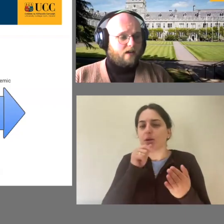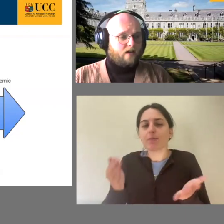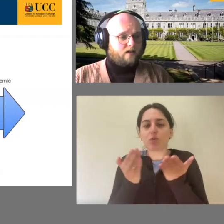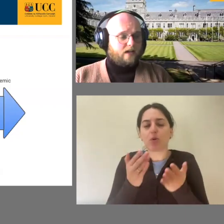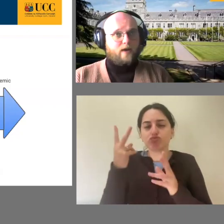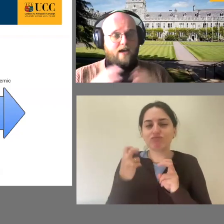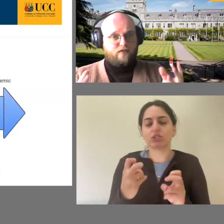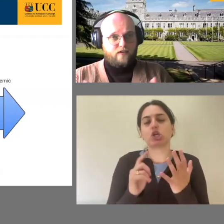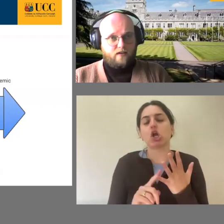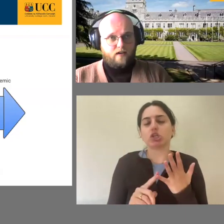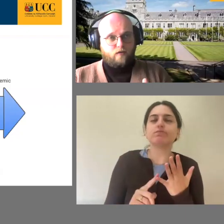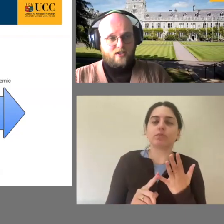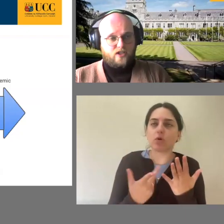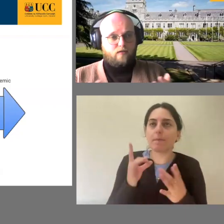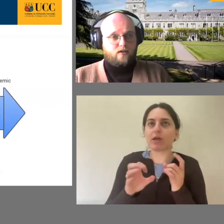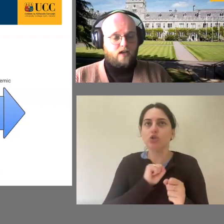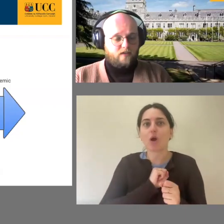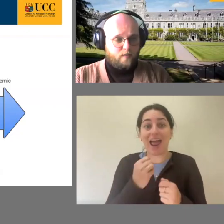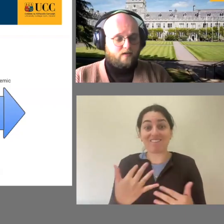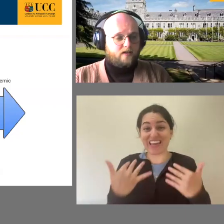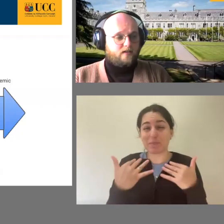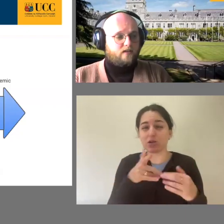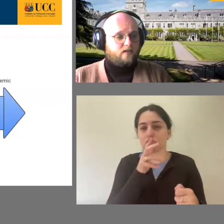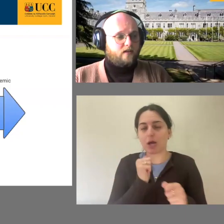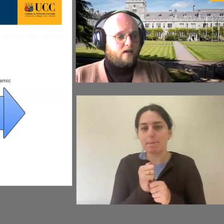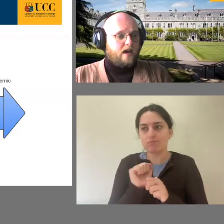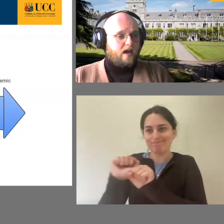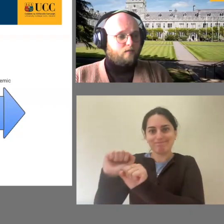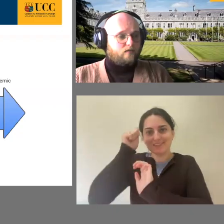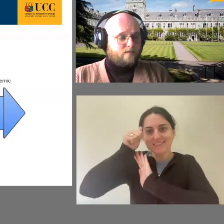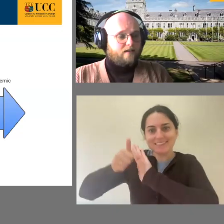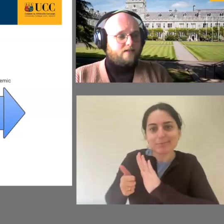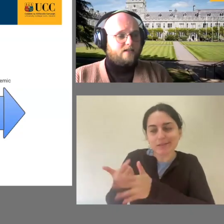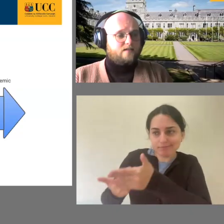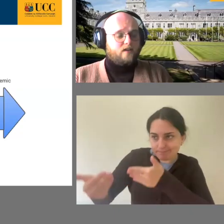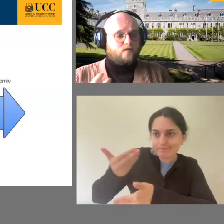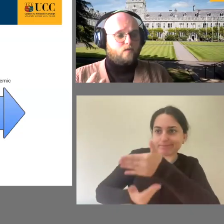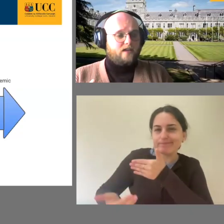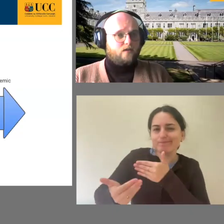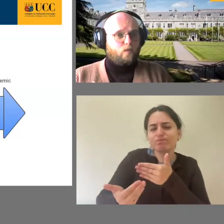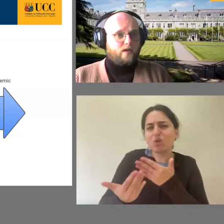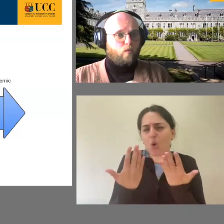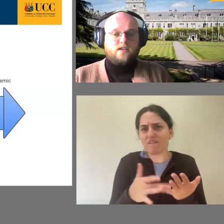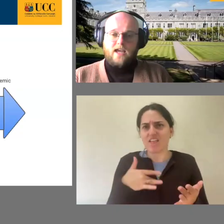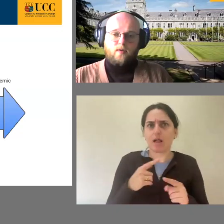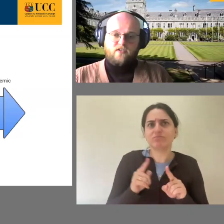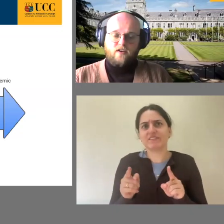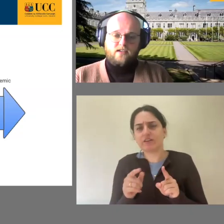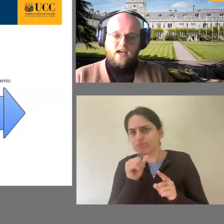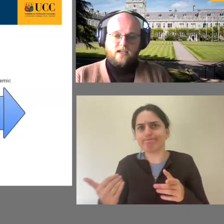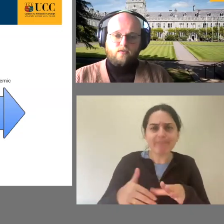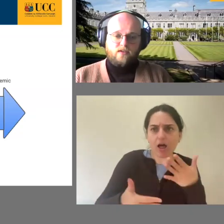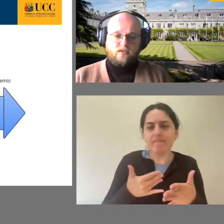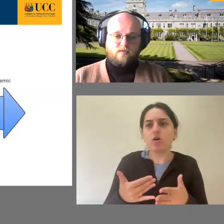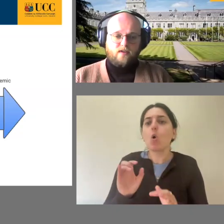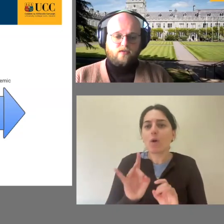that like we have information now around kind of experiences, disparities, but I suppose we weren't able to